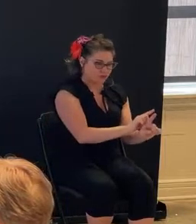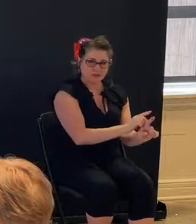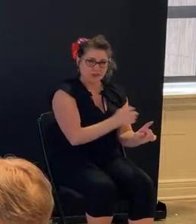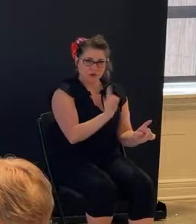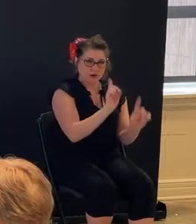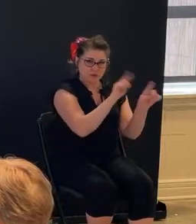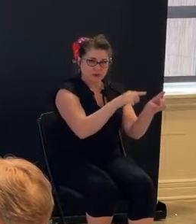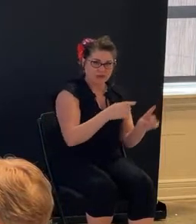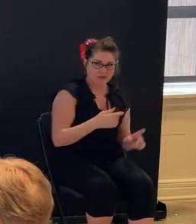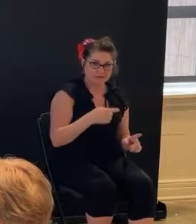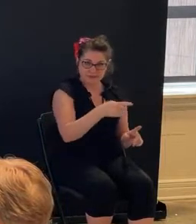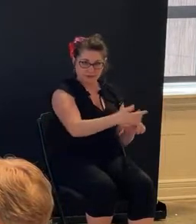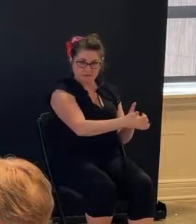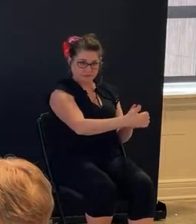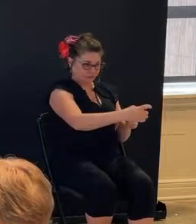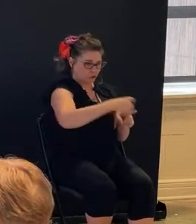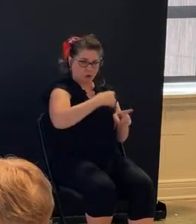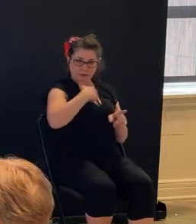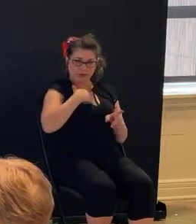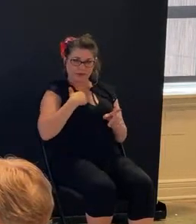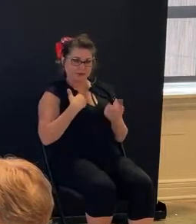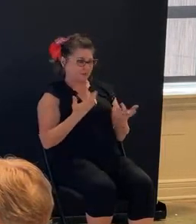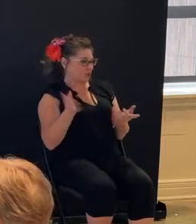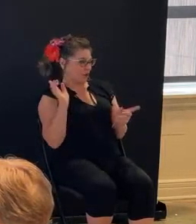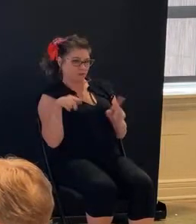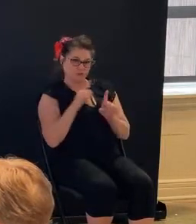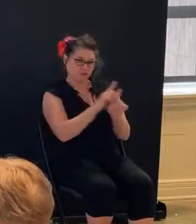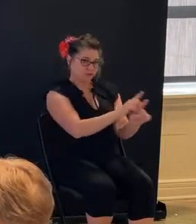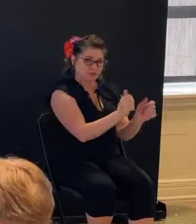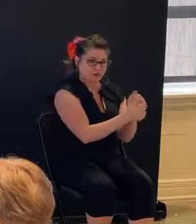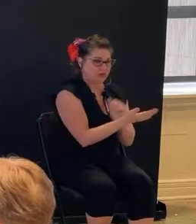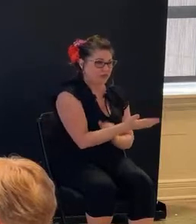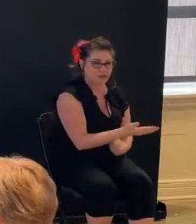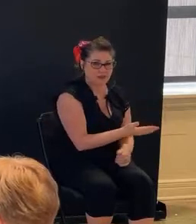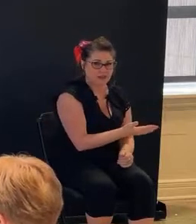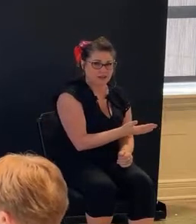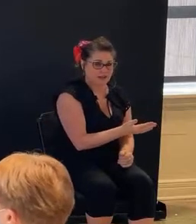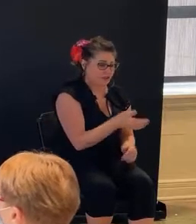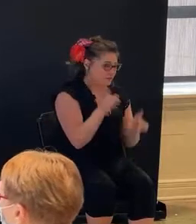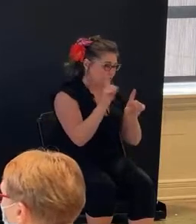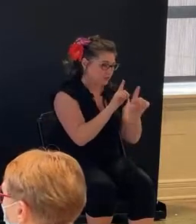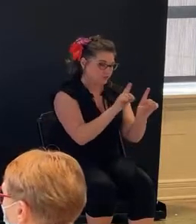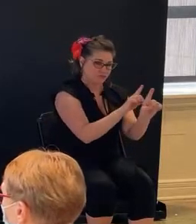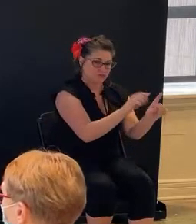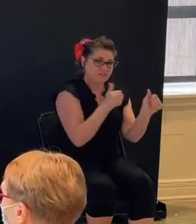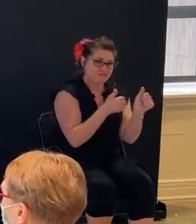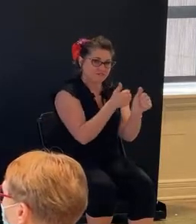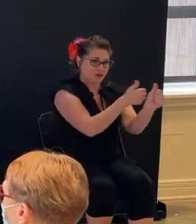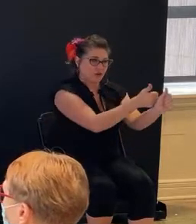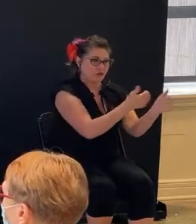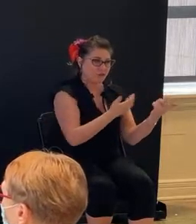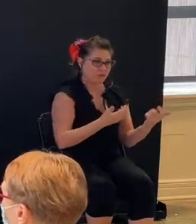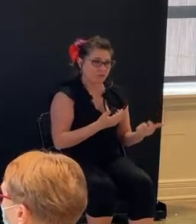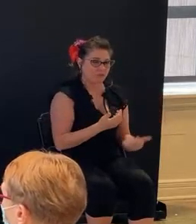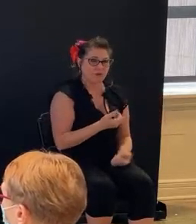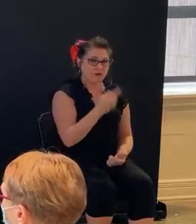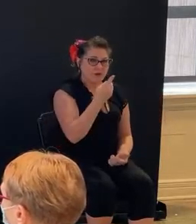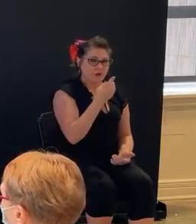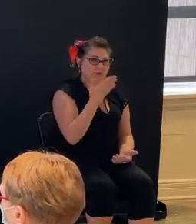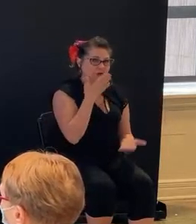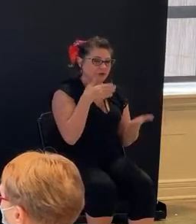give me a call and I would come and tag along, because you want, you know, what one good way to